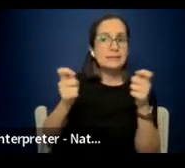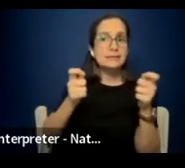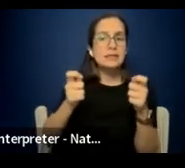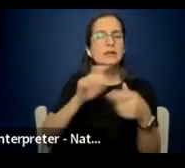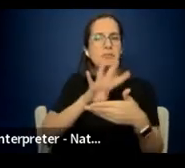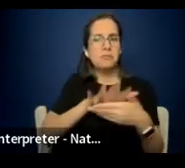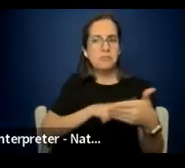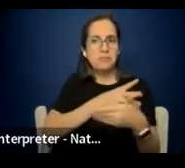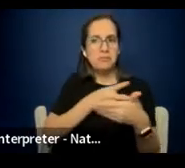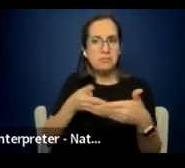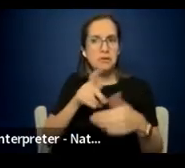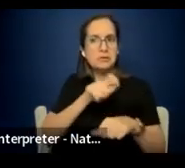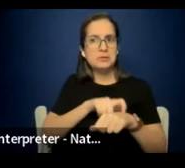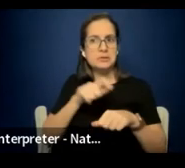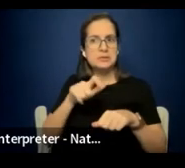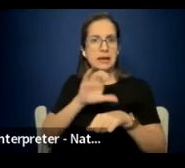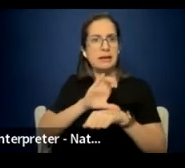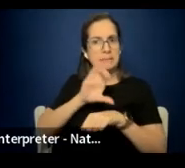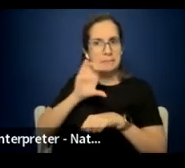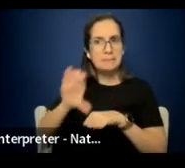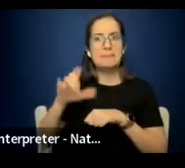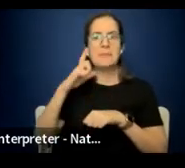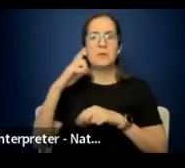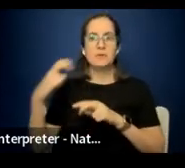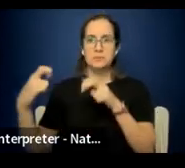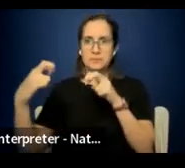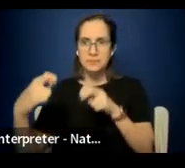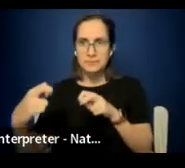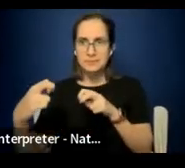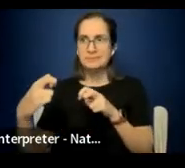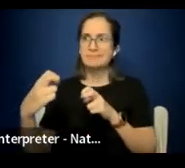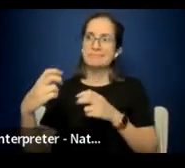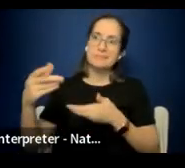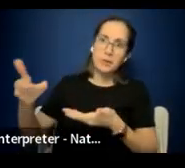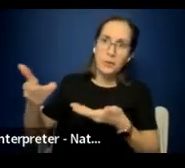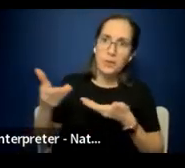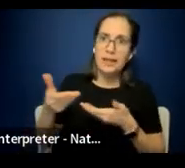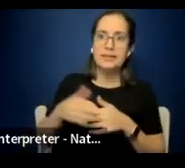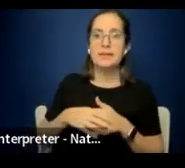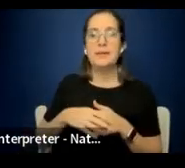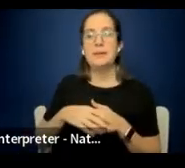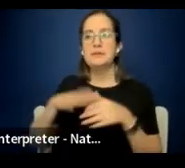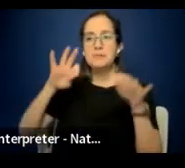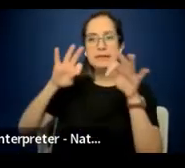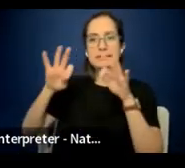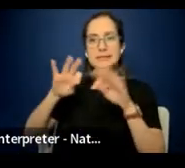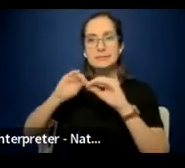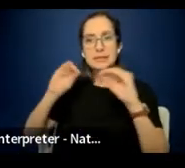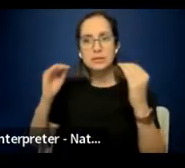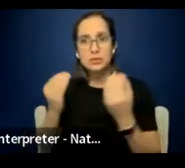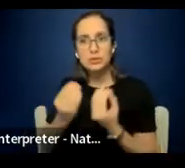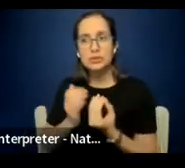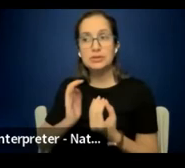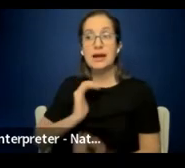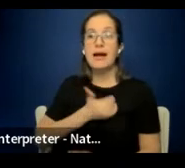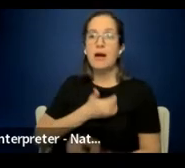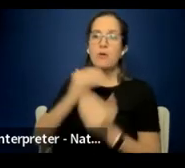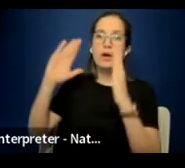calendar to sit with them, welcome them, explain what, you know, the organization does and what the expectations are.